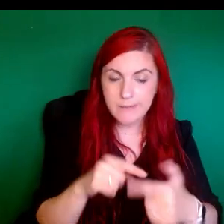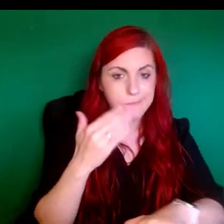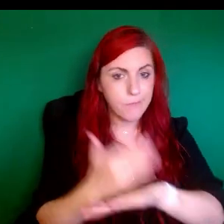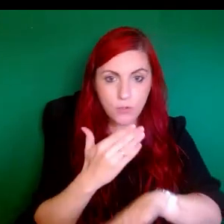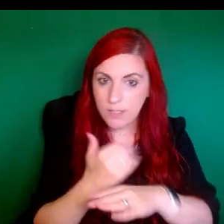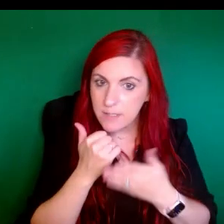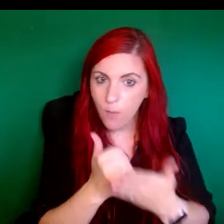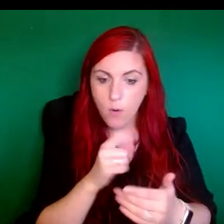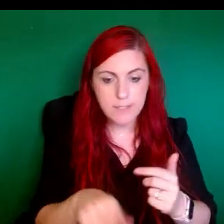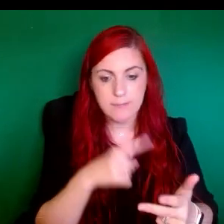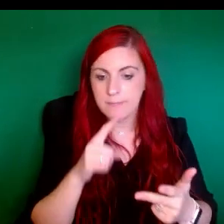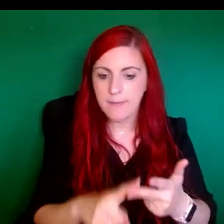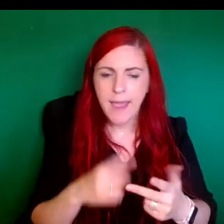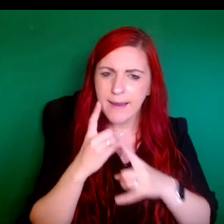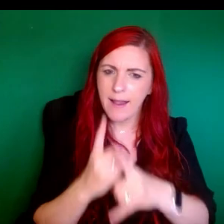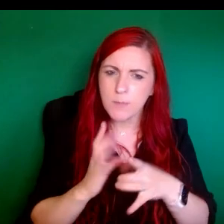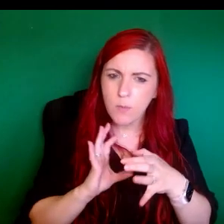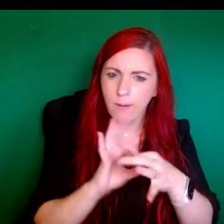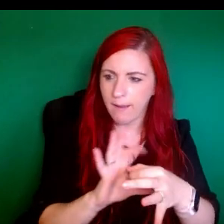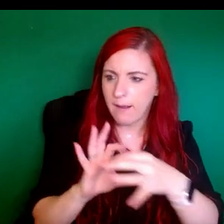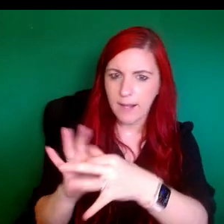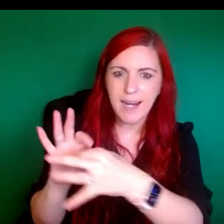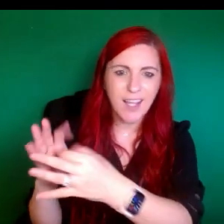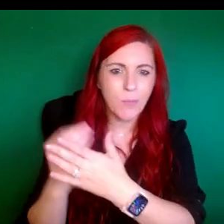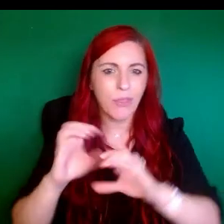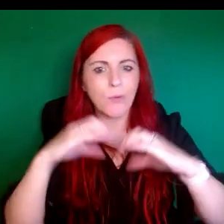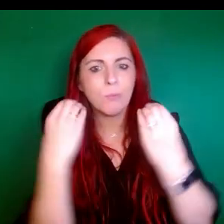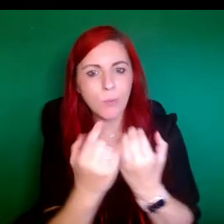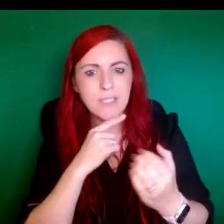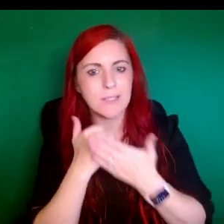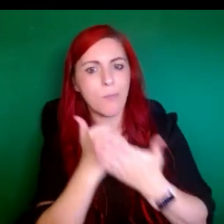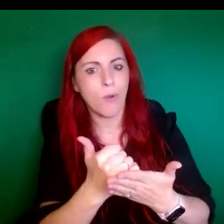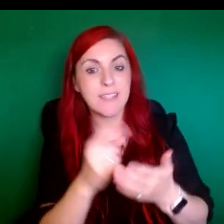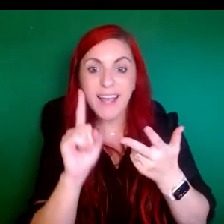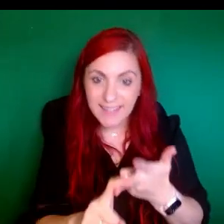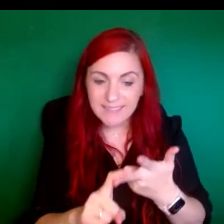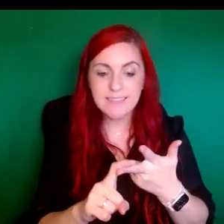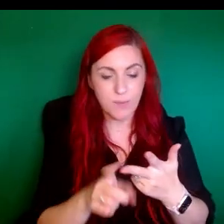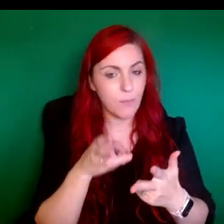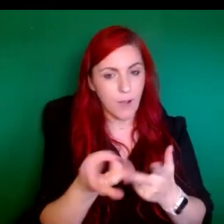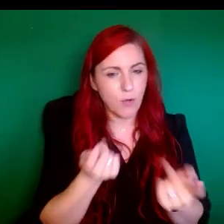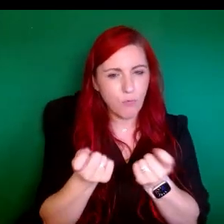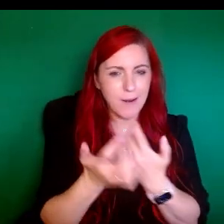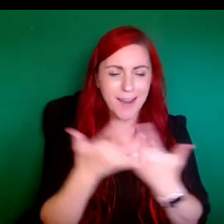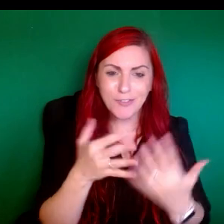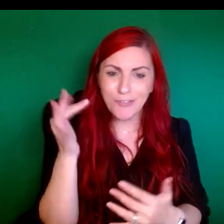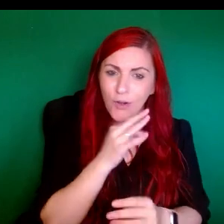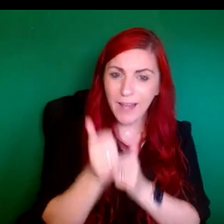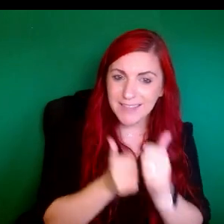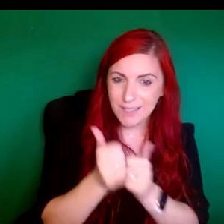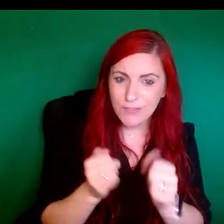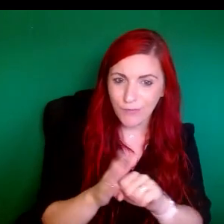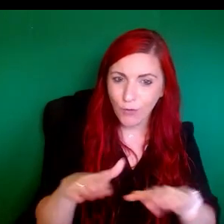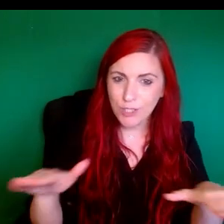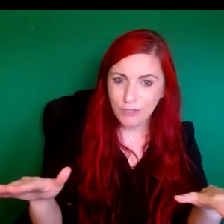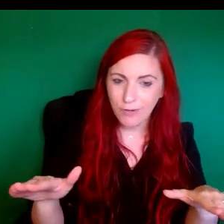with community support, and also runs a lot of really fun activities for children. And it